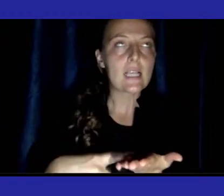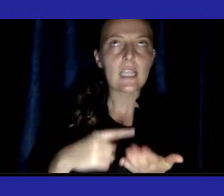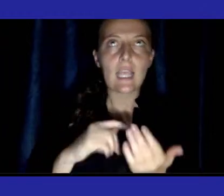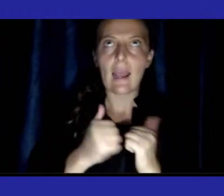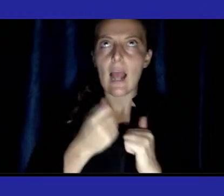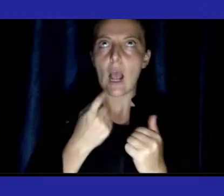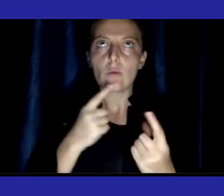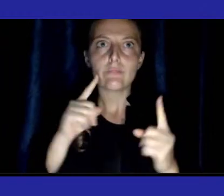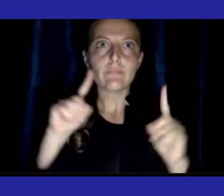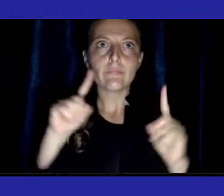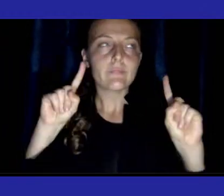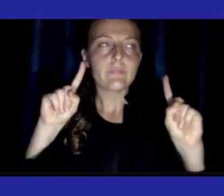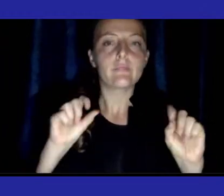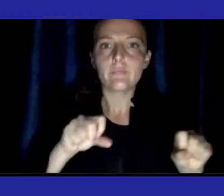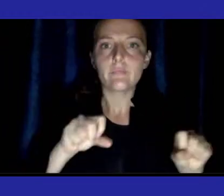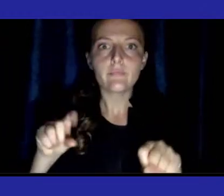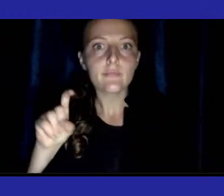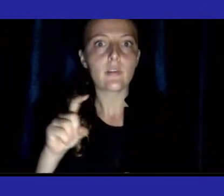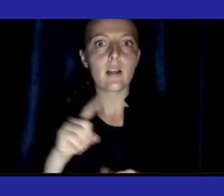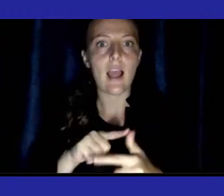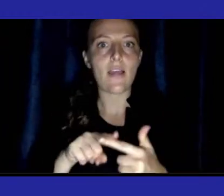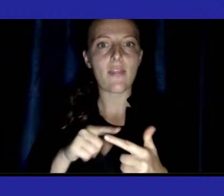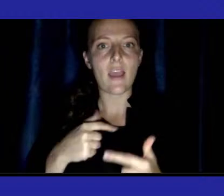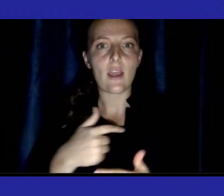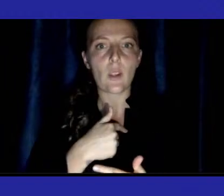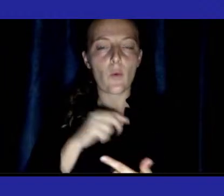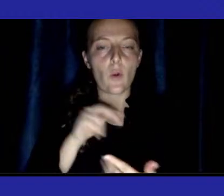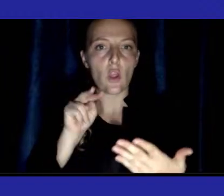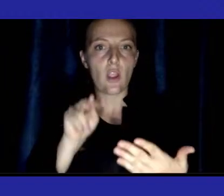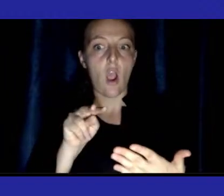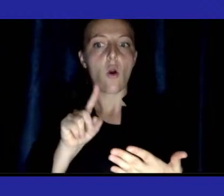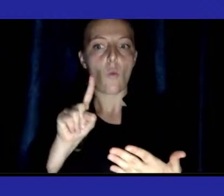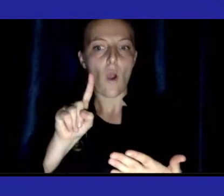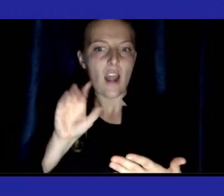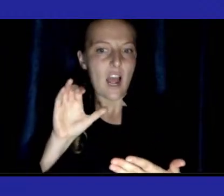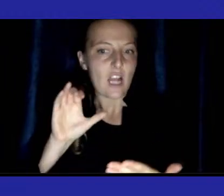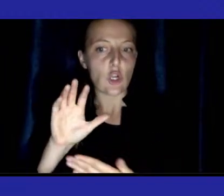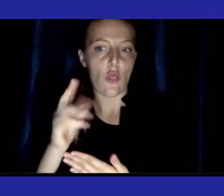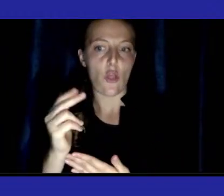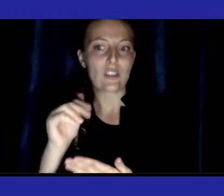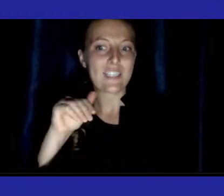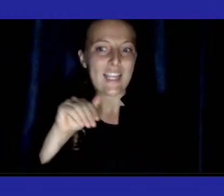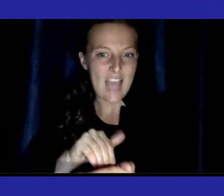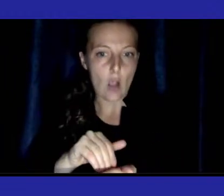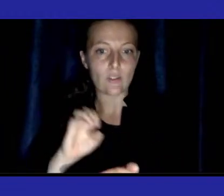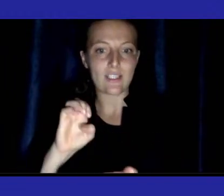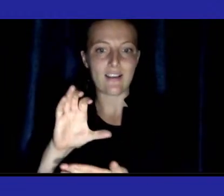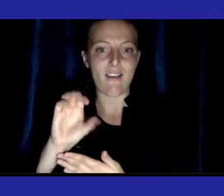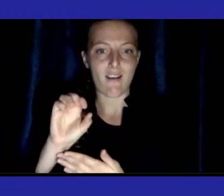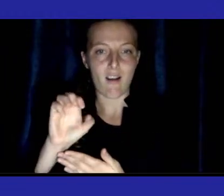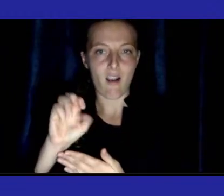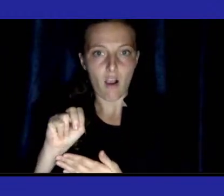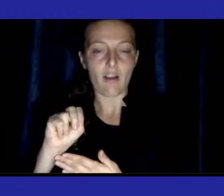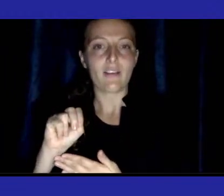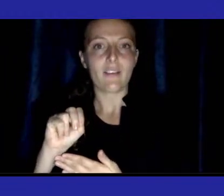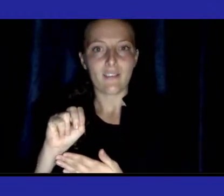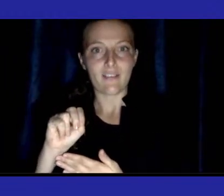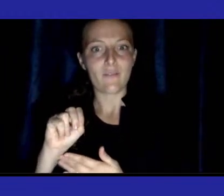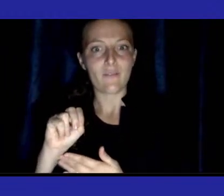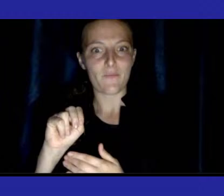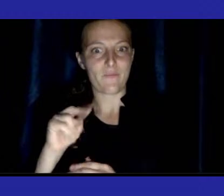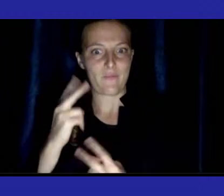at 113,000 e-consult visits. Just amazing things that